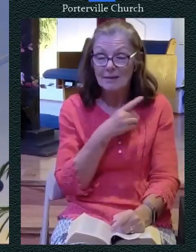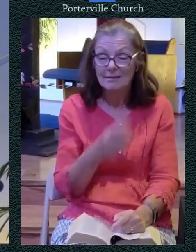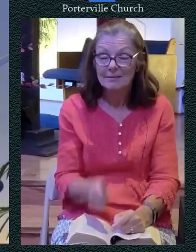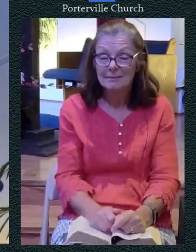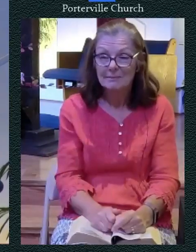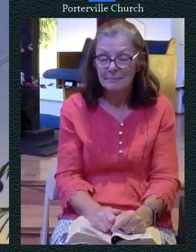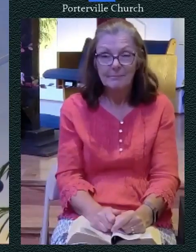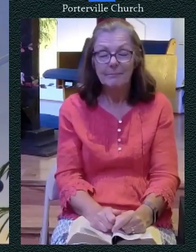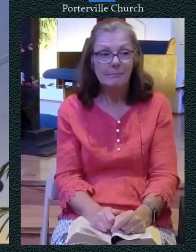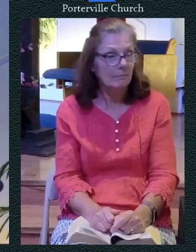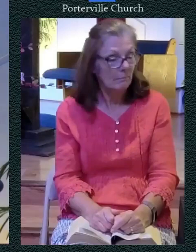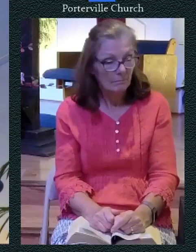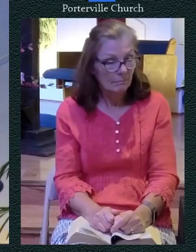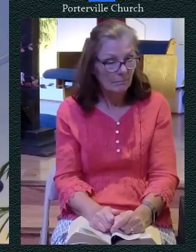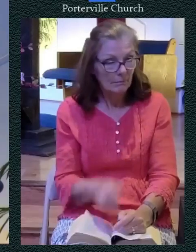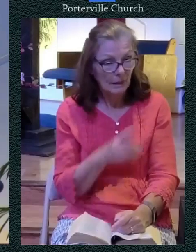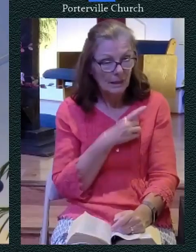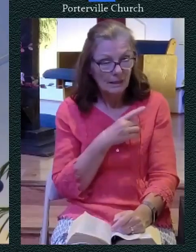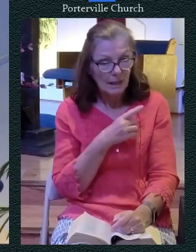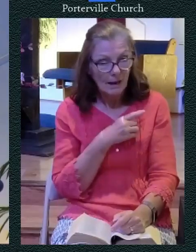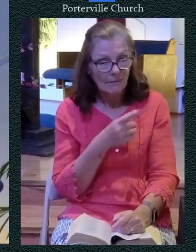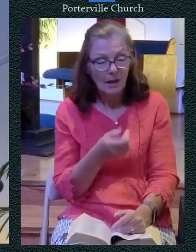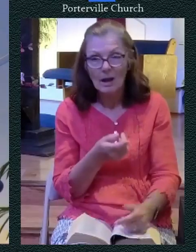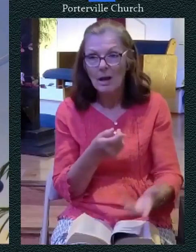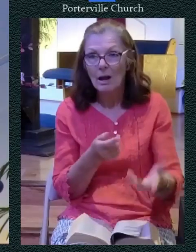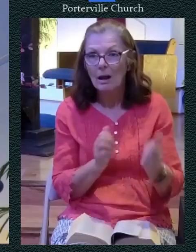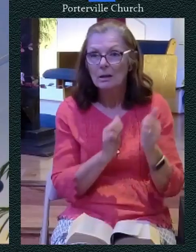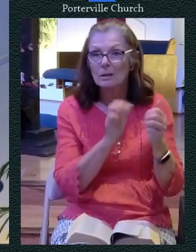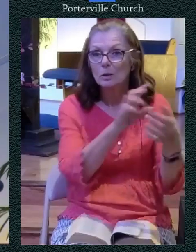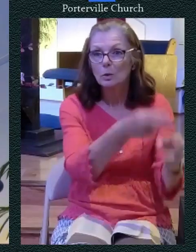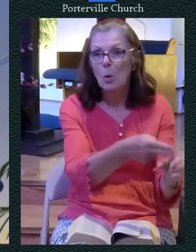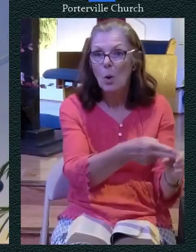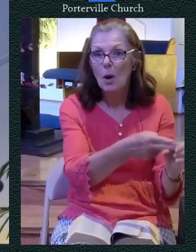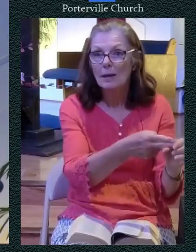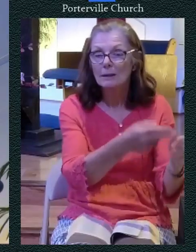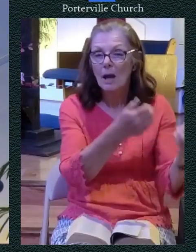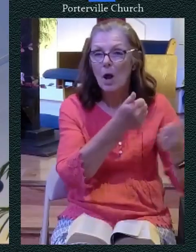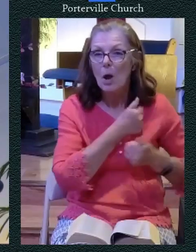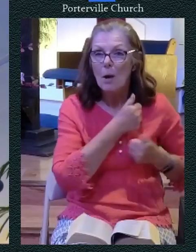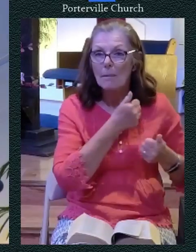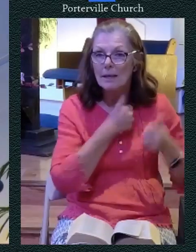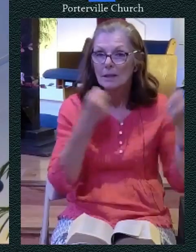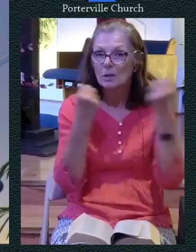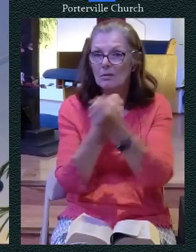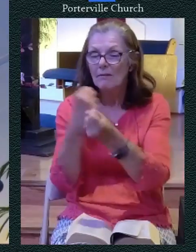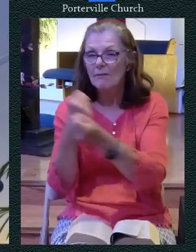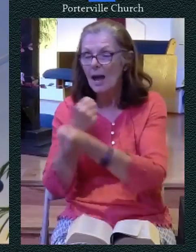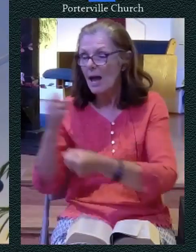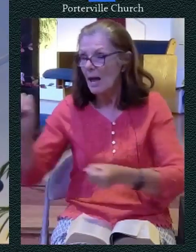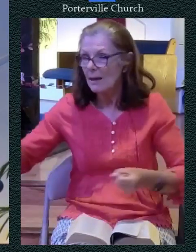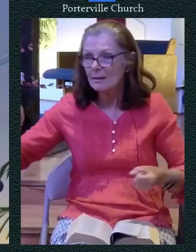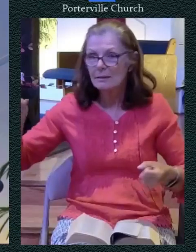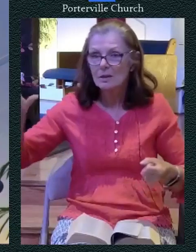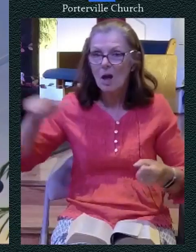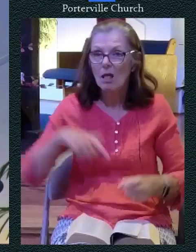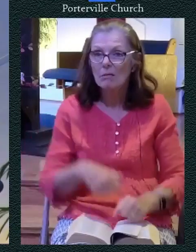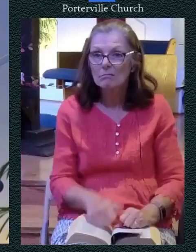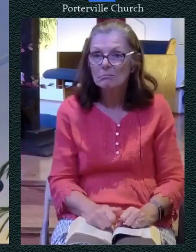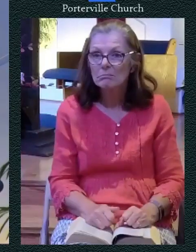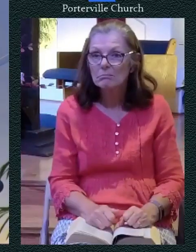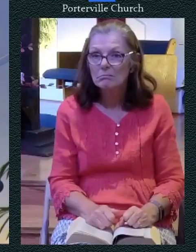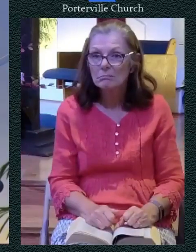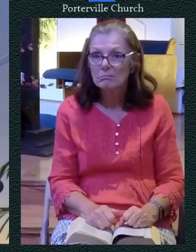David ends up at the end of their army as they go to fight Saul. He's back there in the ranks, and until the other Philistines' lord said,